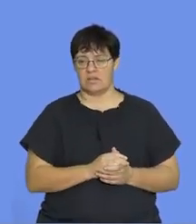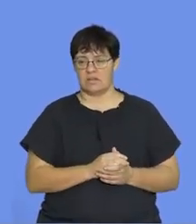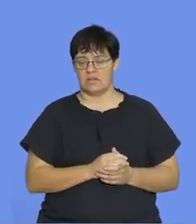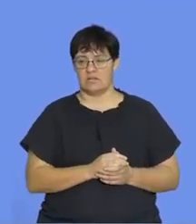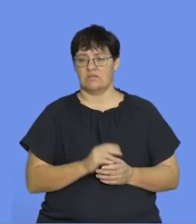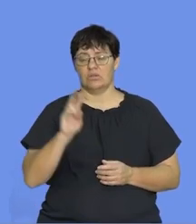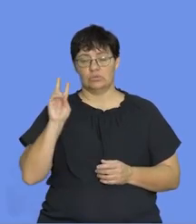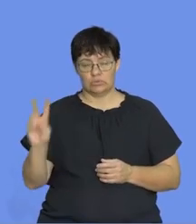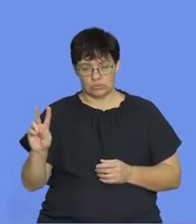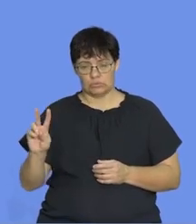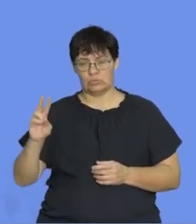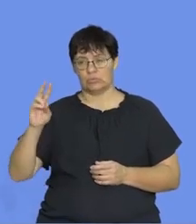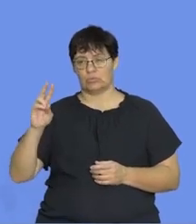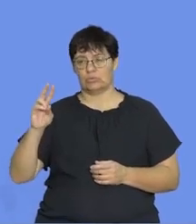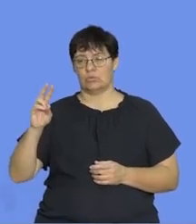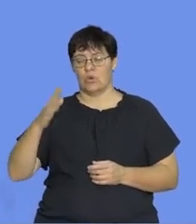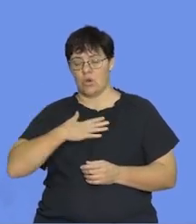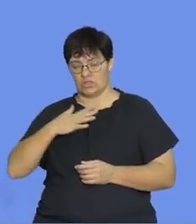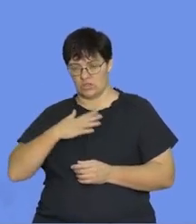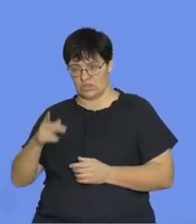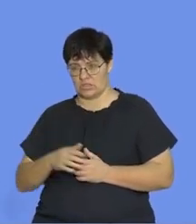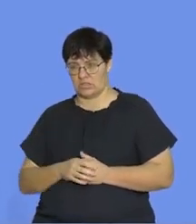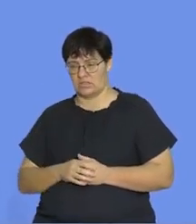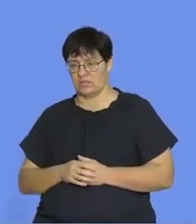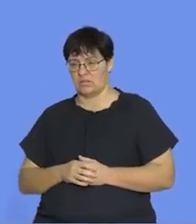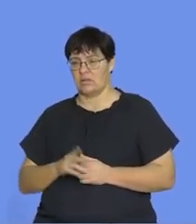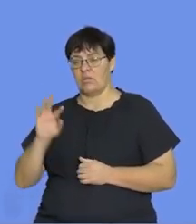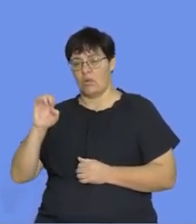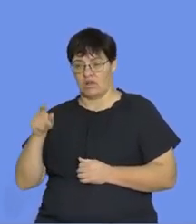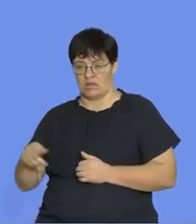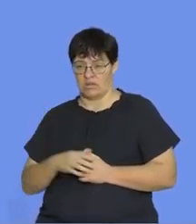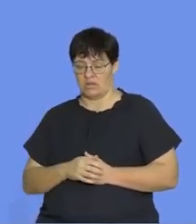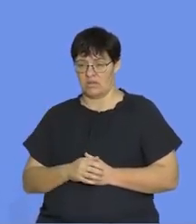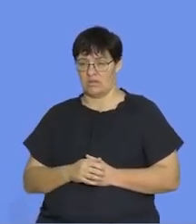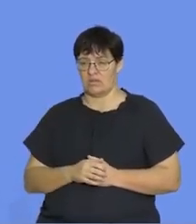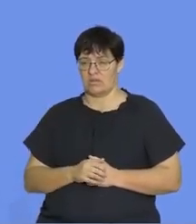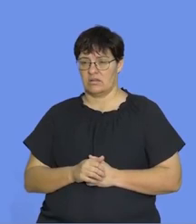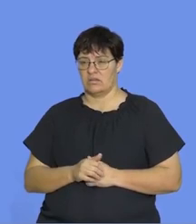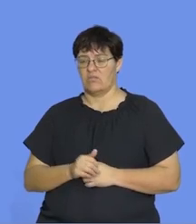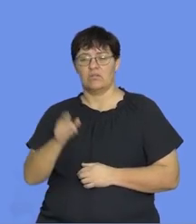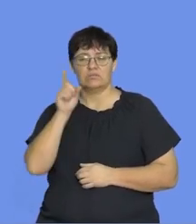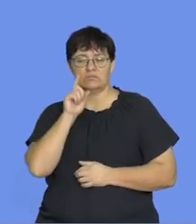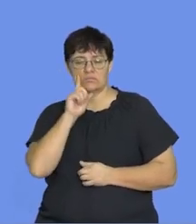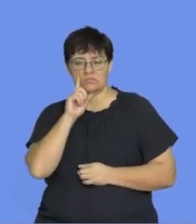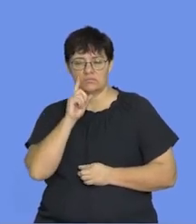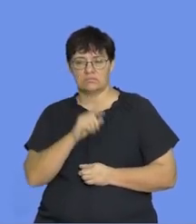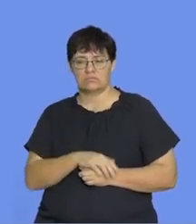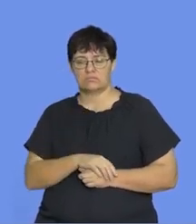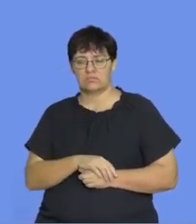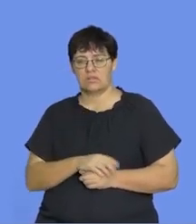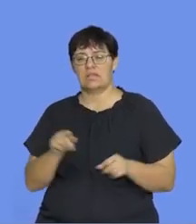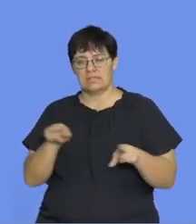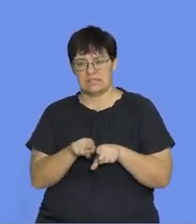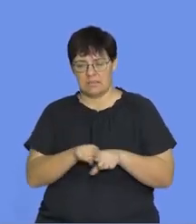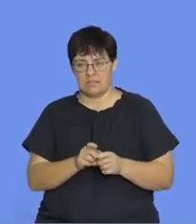of hydrogen, of oxygen rather, which makes a molecule. So even if you check, it would also give us the same. So if we